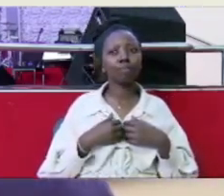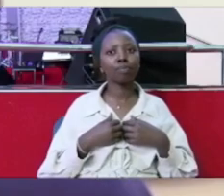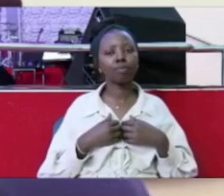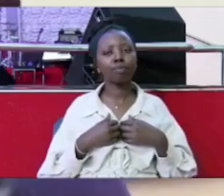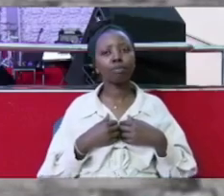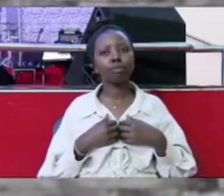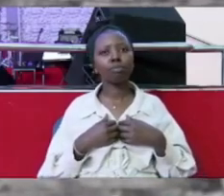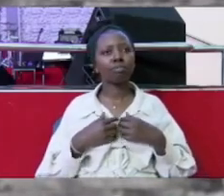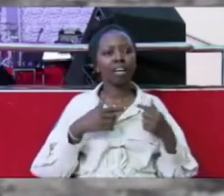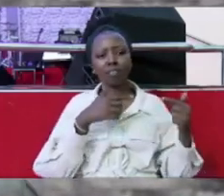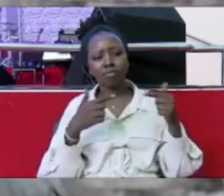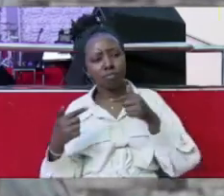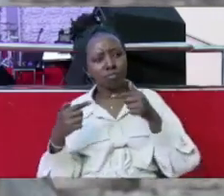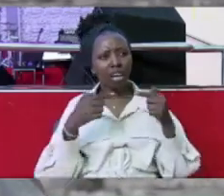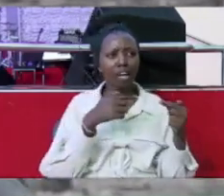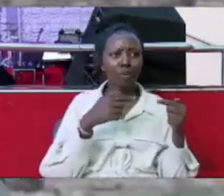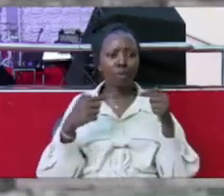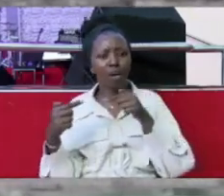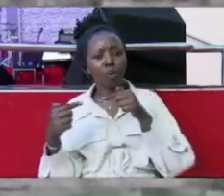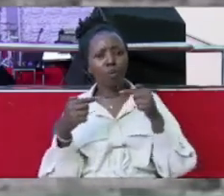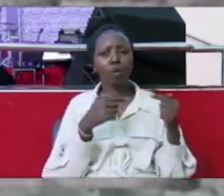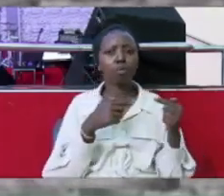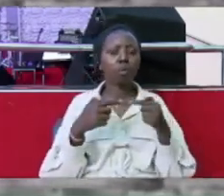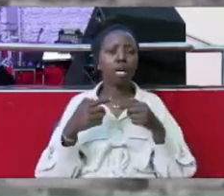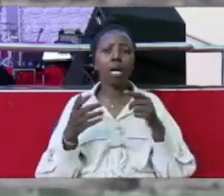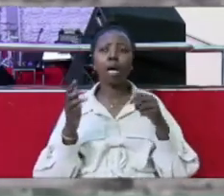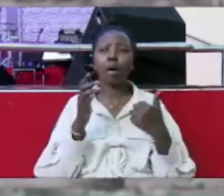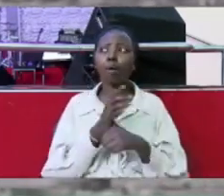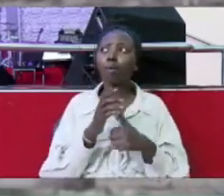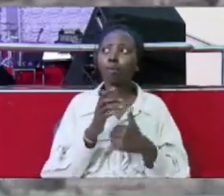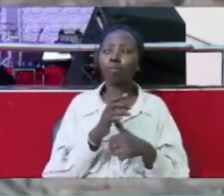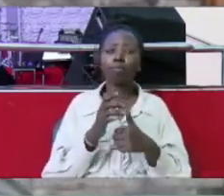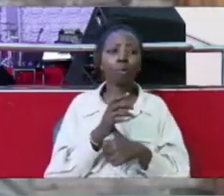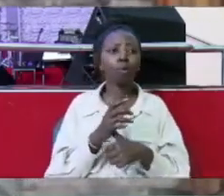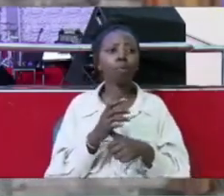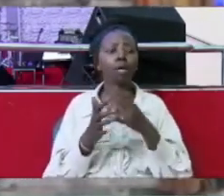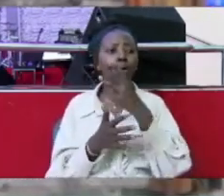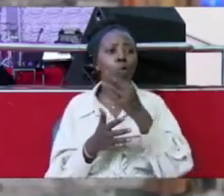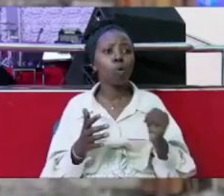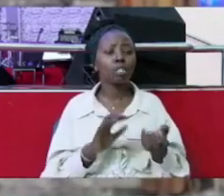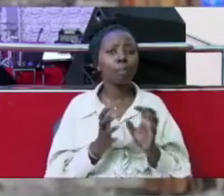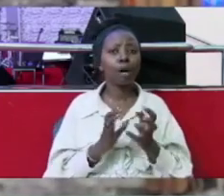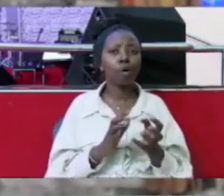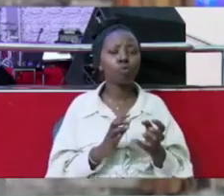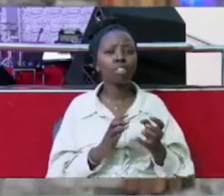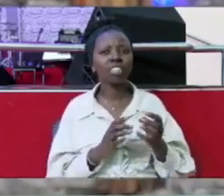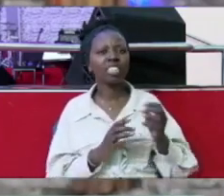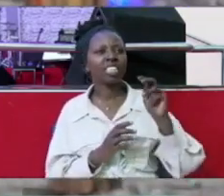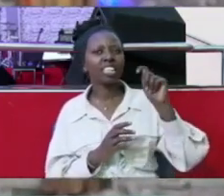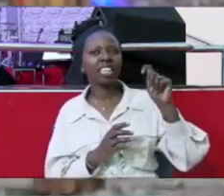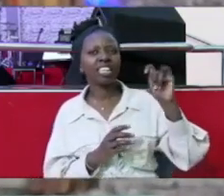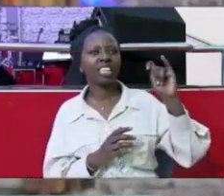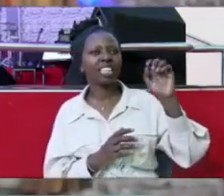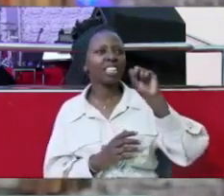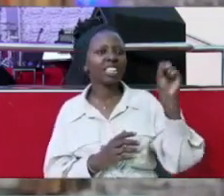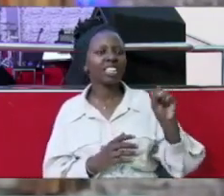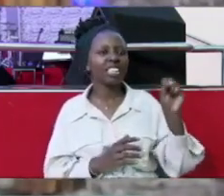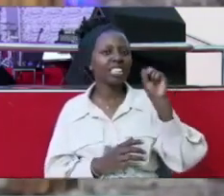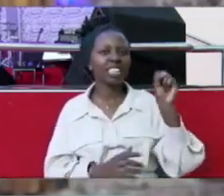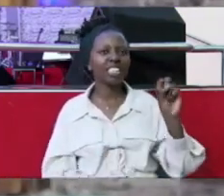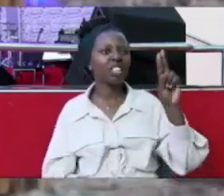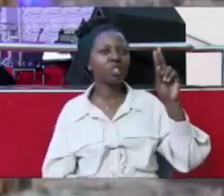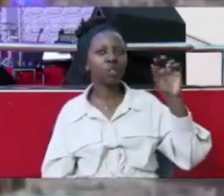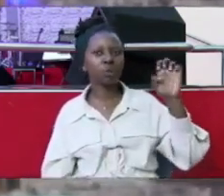ya kuzozana. And one of the problem is the way the tissue was being put in the roll. Na moja yako walikuwa in the roll